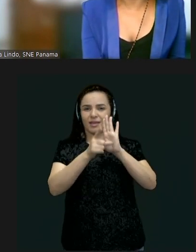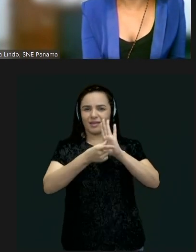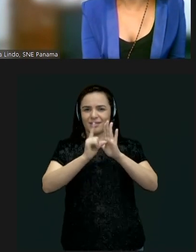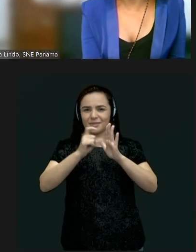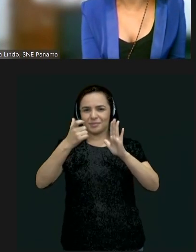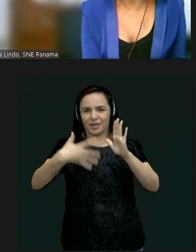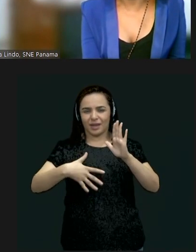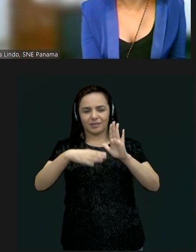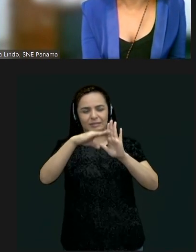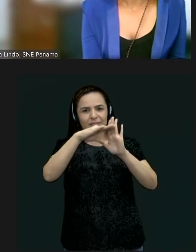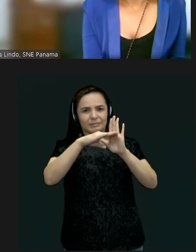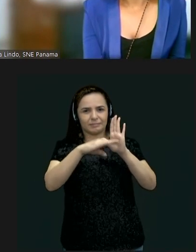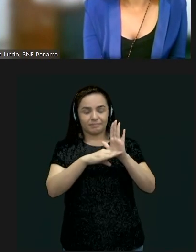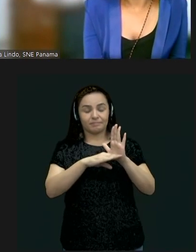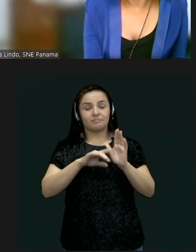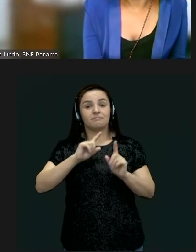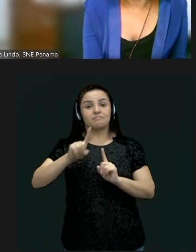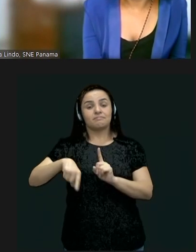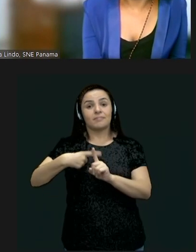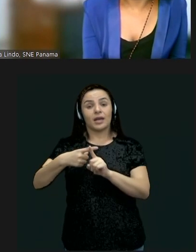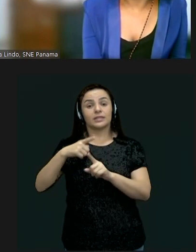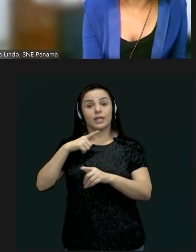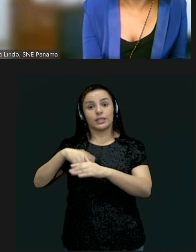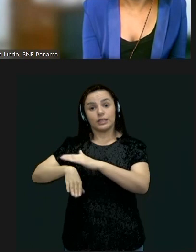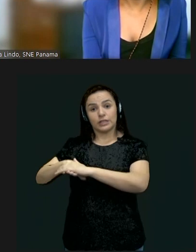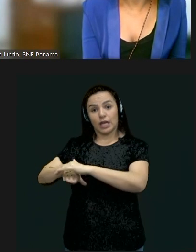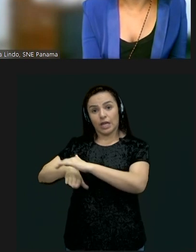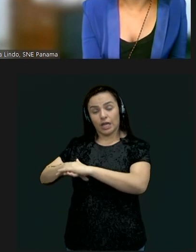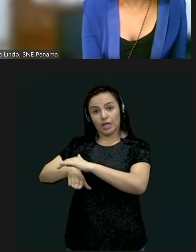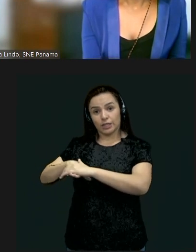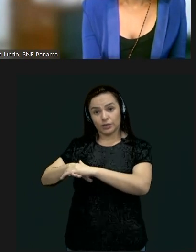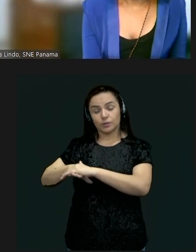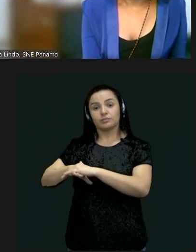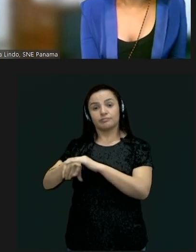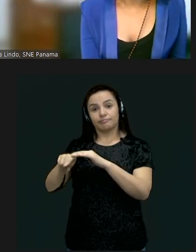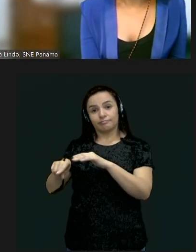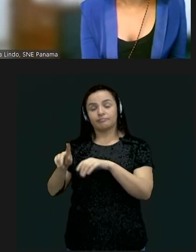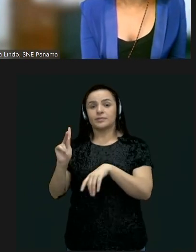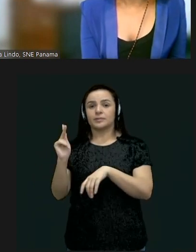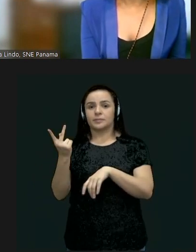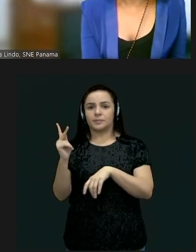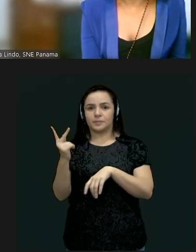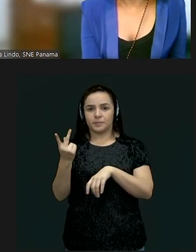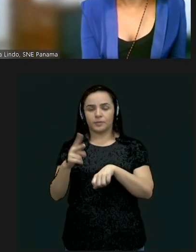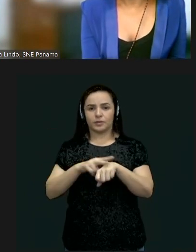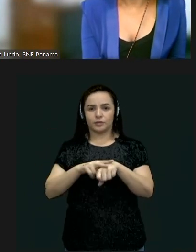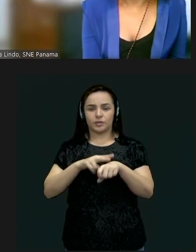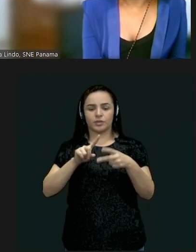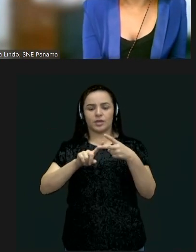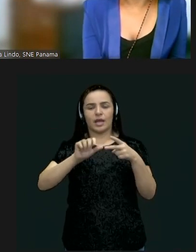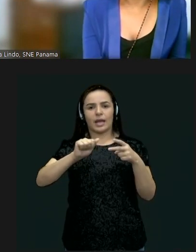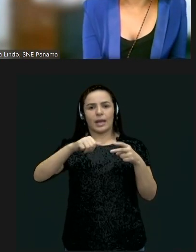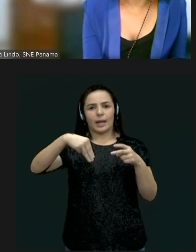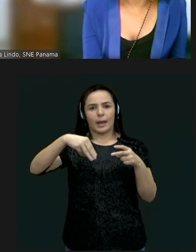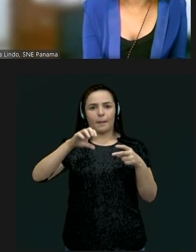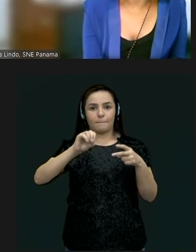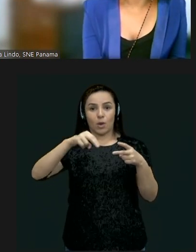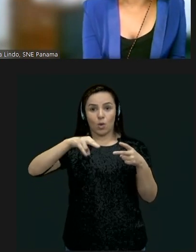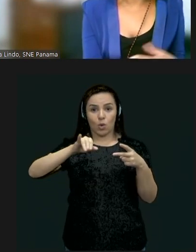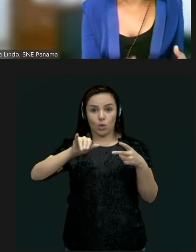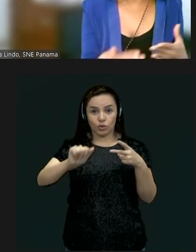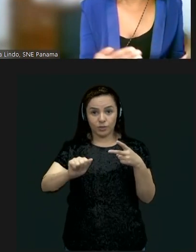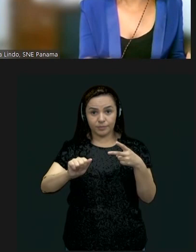the green bunkering with green hydrogen and e-ammonia. We are also working in